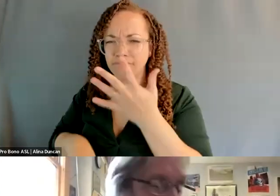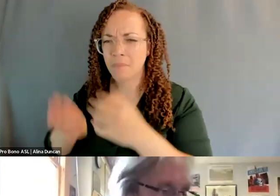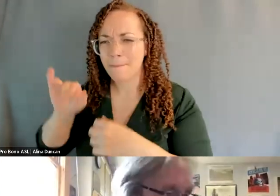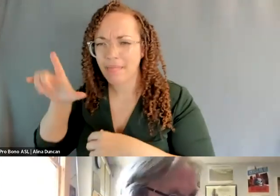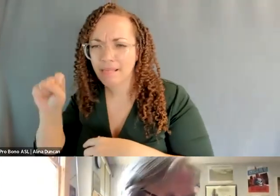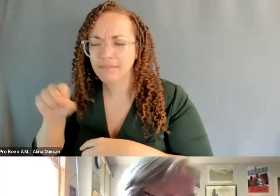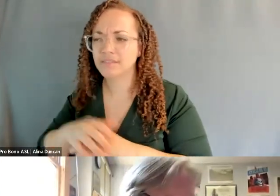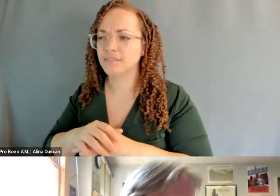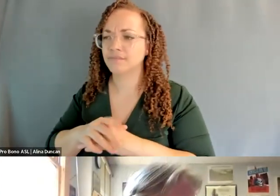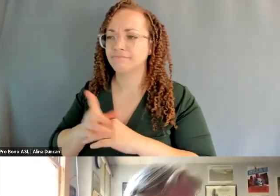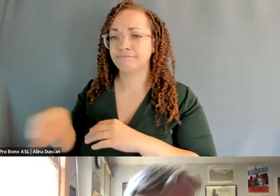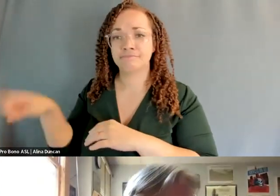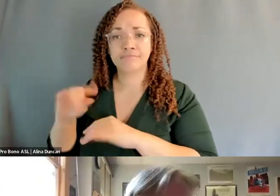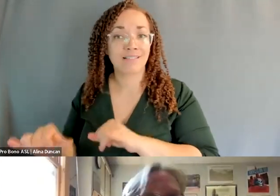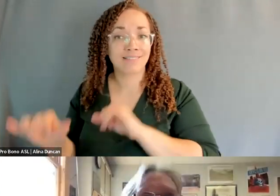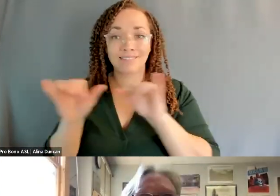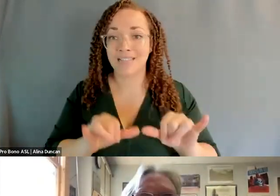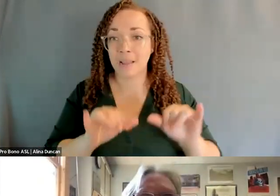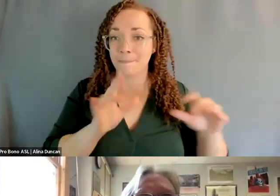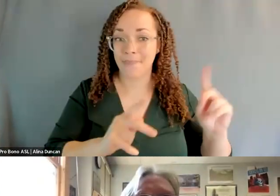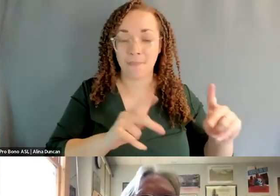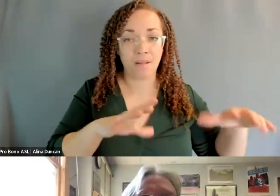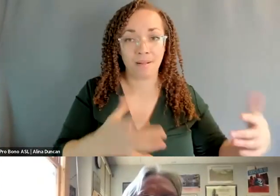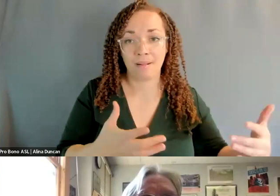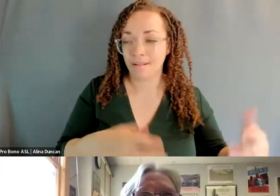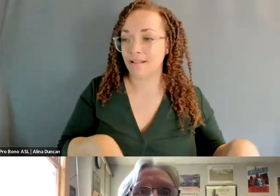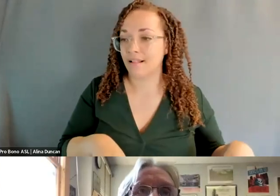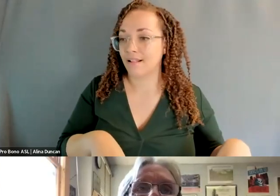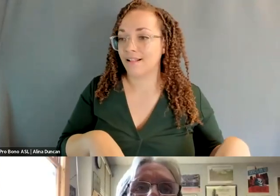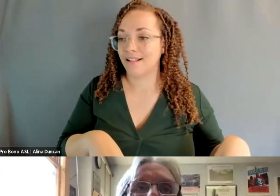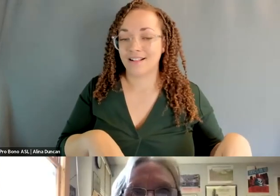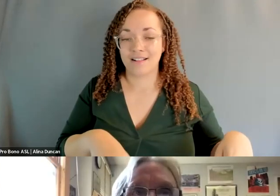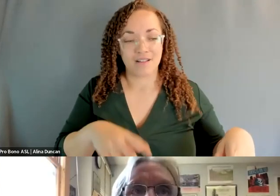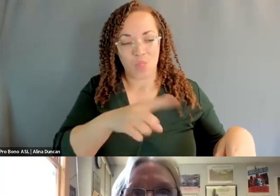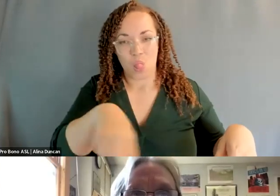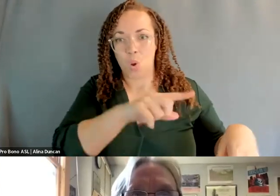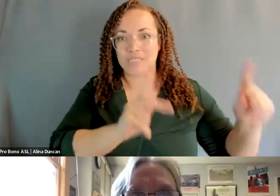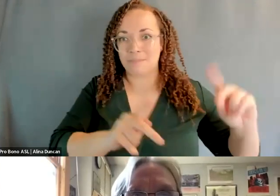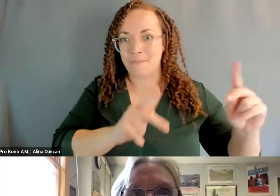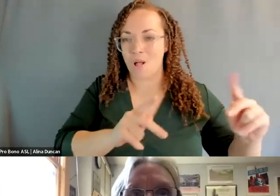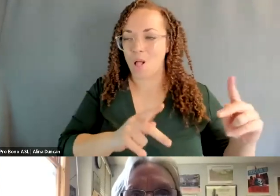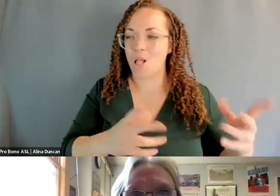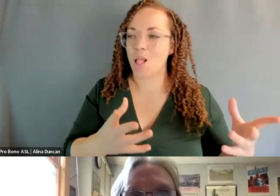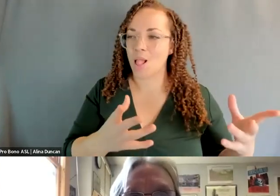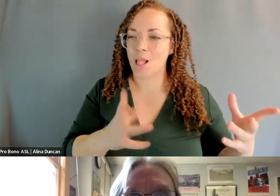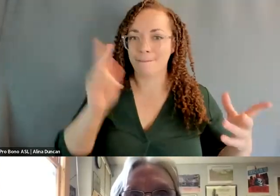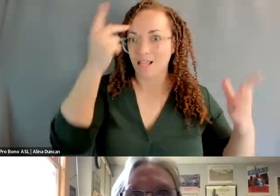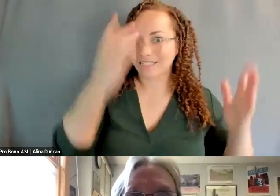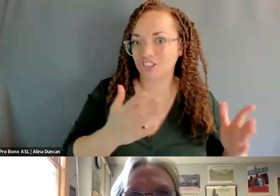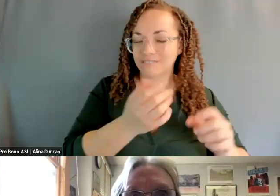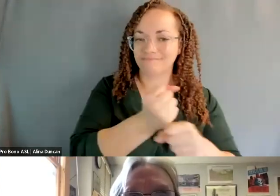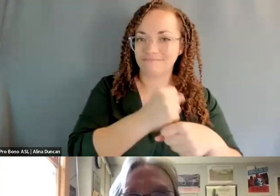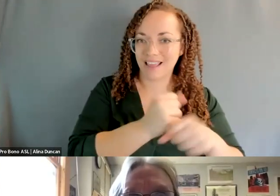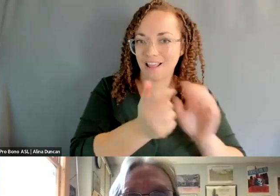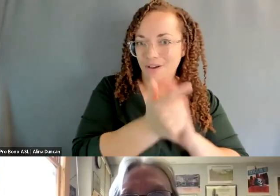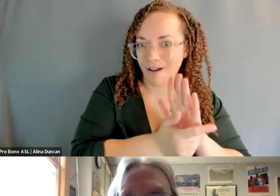by Tennessee refusing to accept CDC money for HIV prevention and treatment, who are the same people who are being